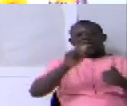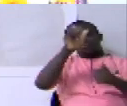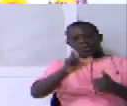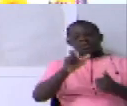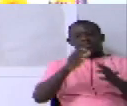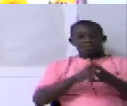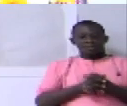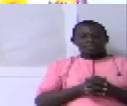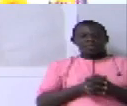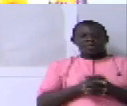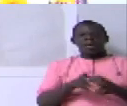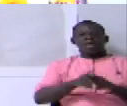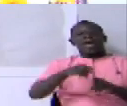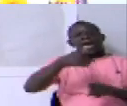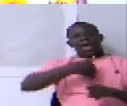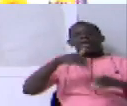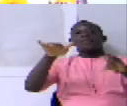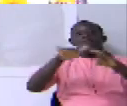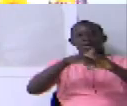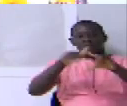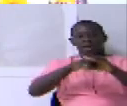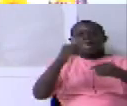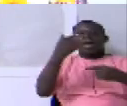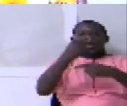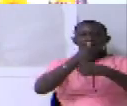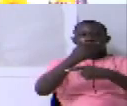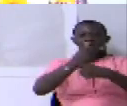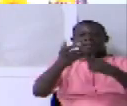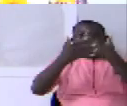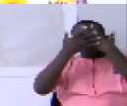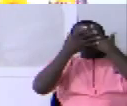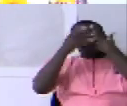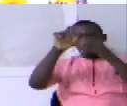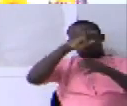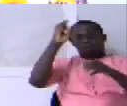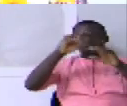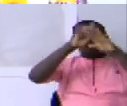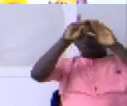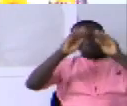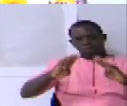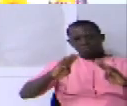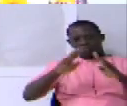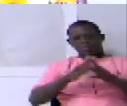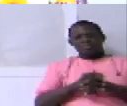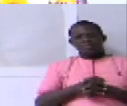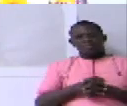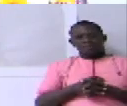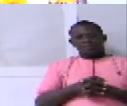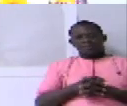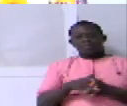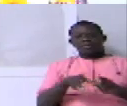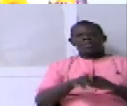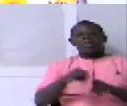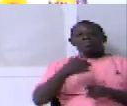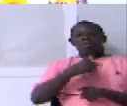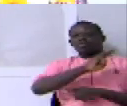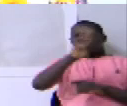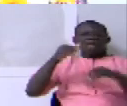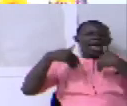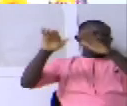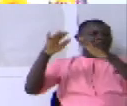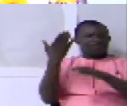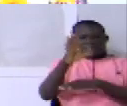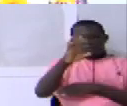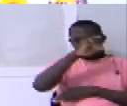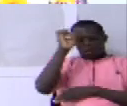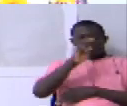Chairman. I'm a member of the Gambia Prison Services. Mbedo ko la Gambia la kaso do ko bundalela. I am not dismissed from the service.